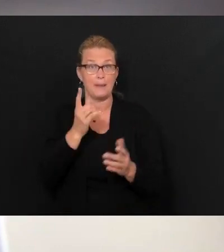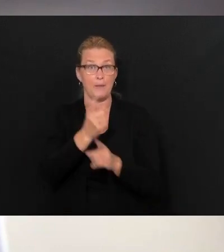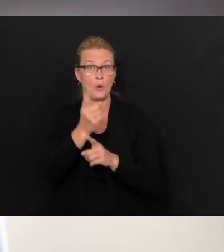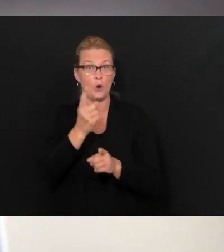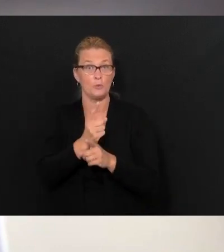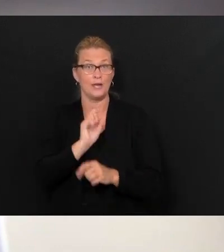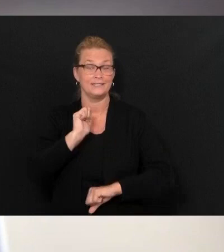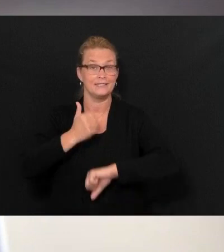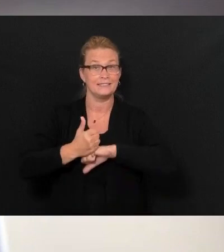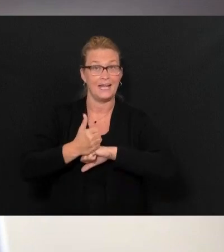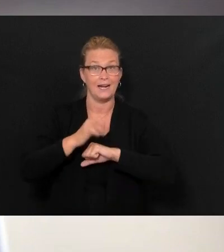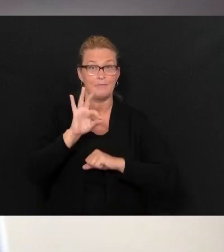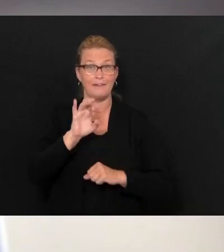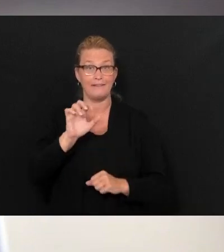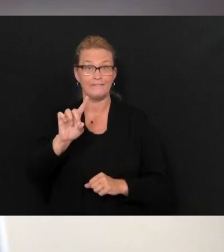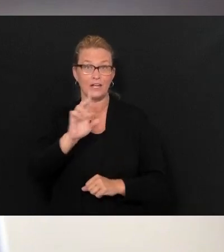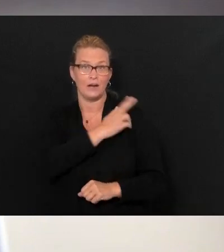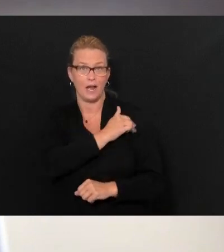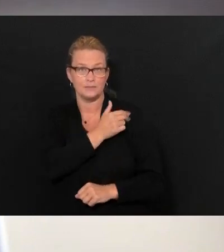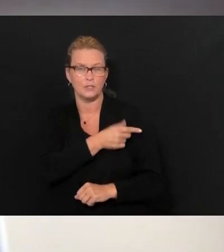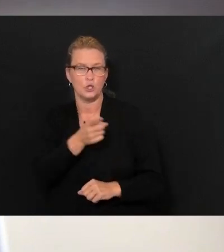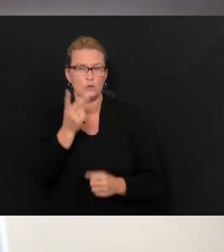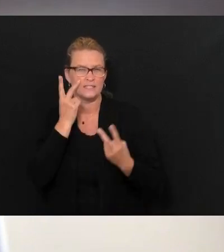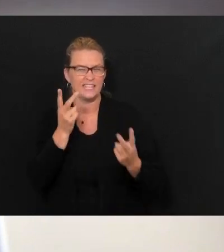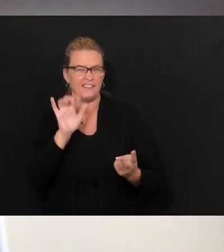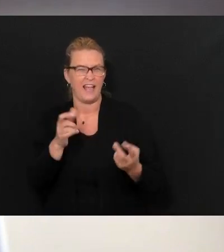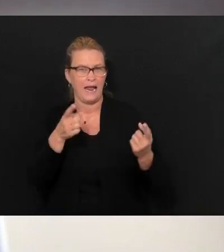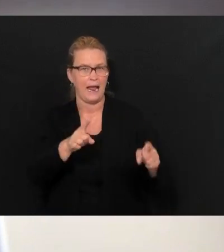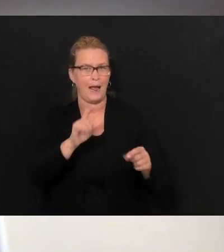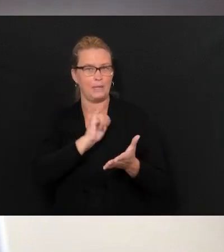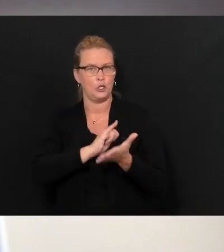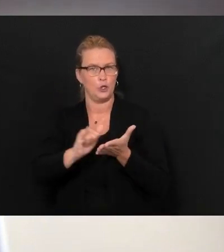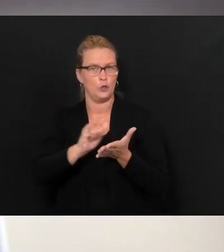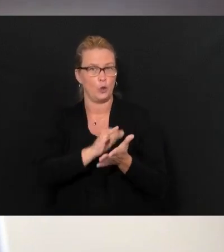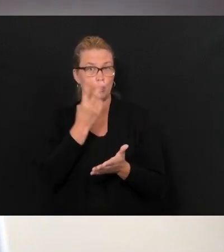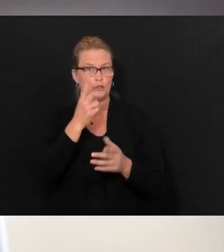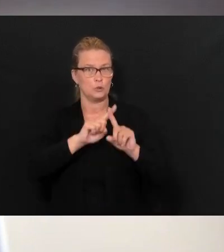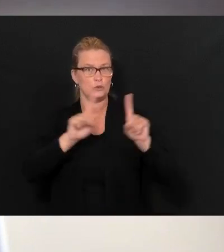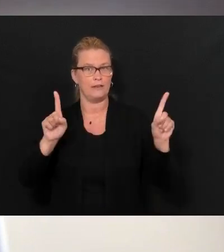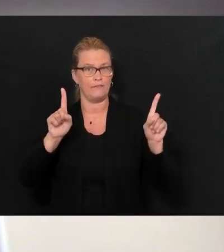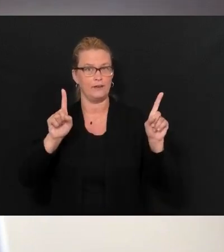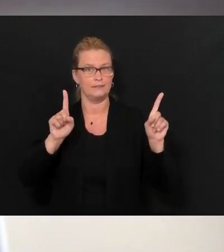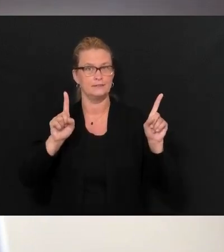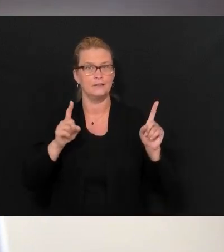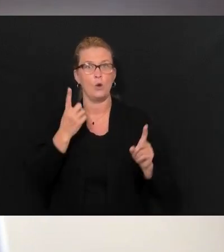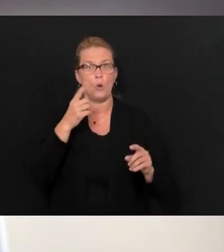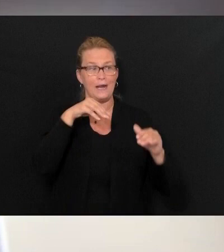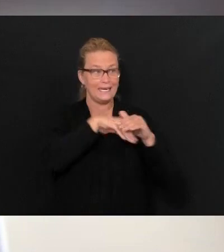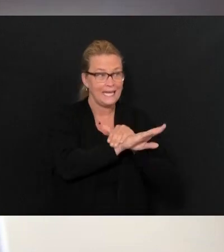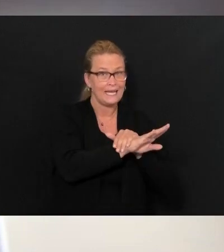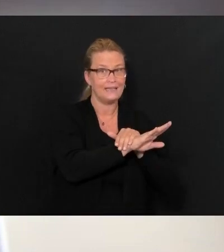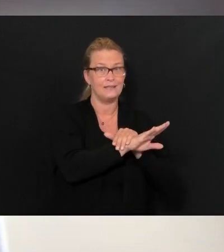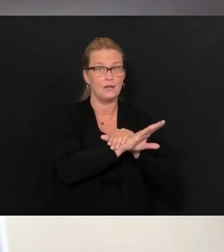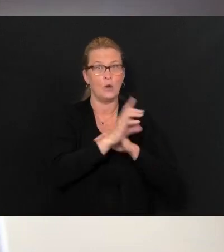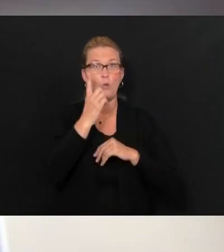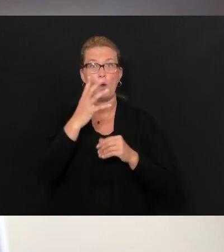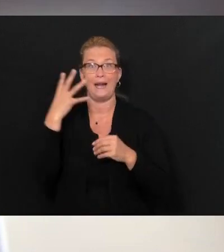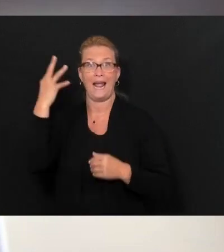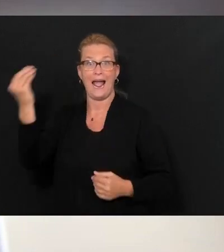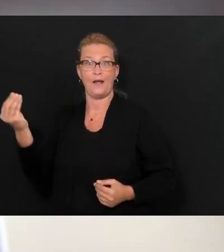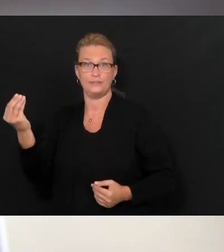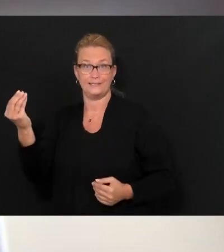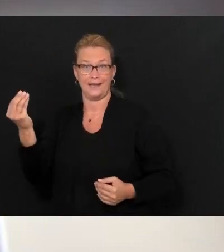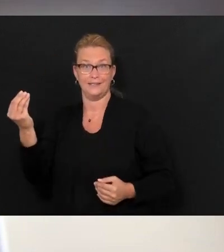set up. And you saw that happen in New York in two different circumstances, one inside a structure and one outside